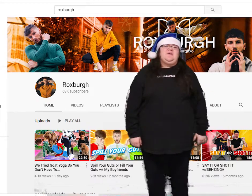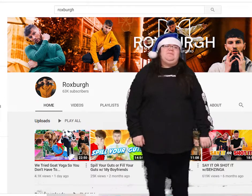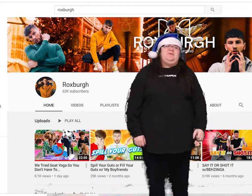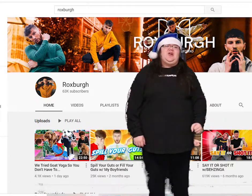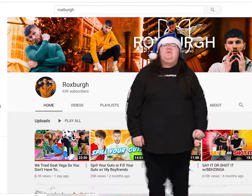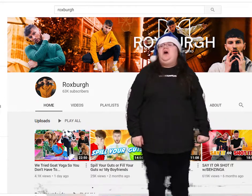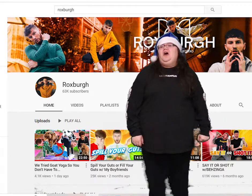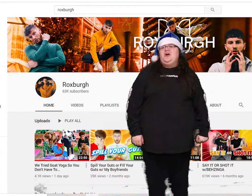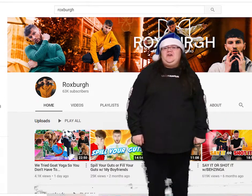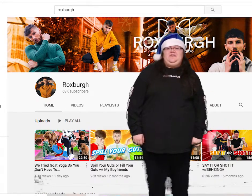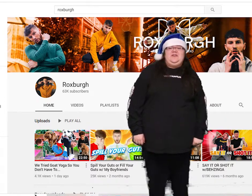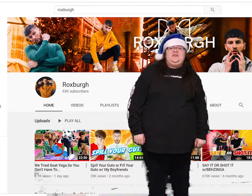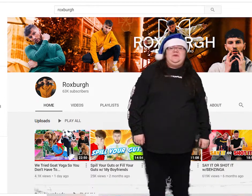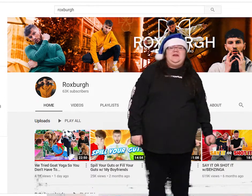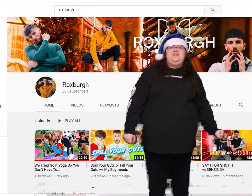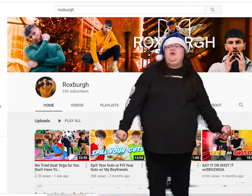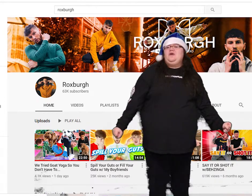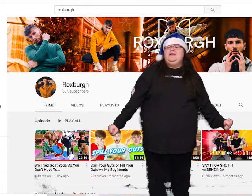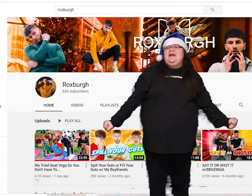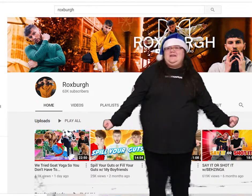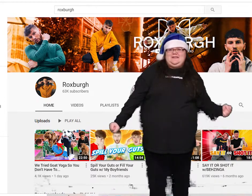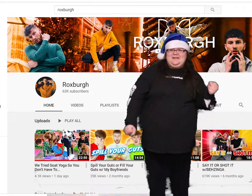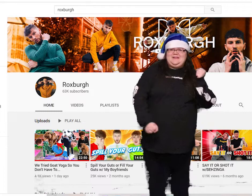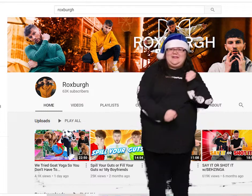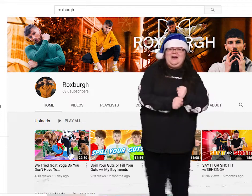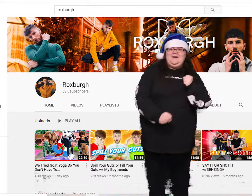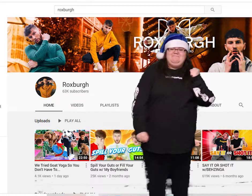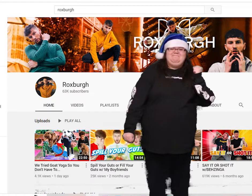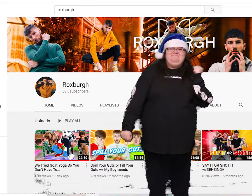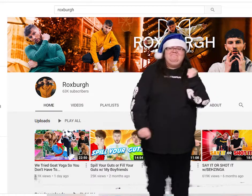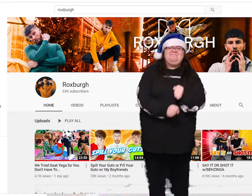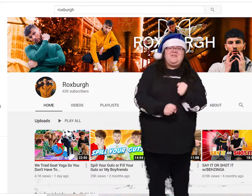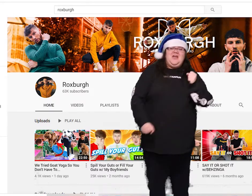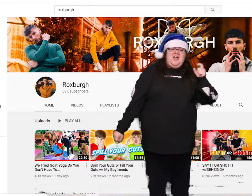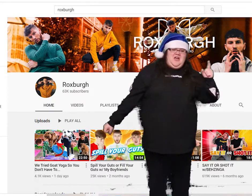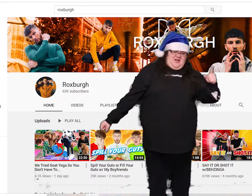It's Strip Beer Pong featuring Lauren Alexis.